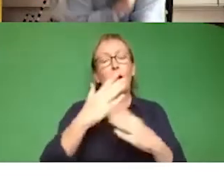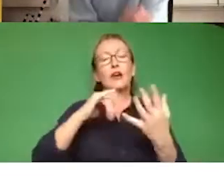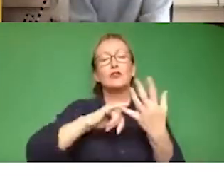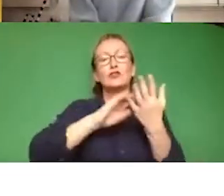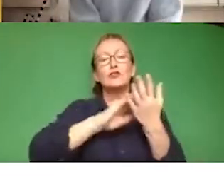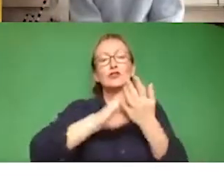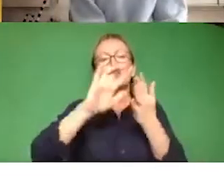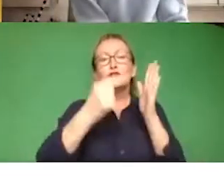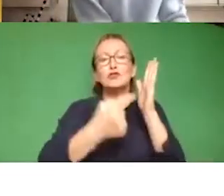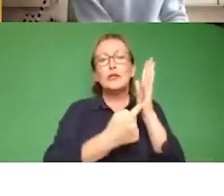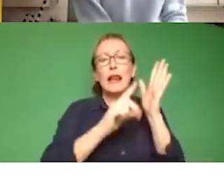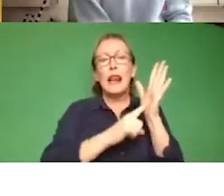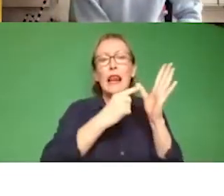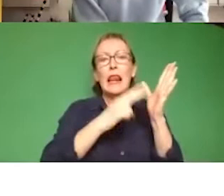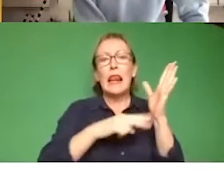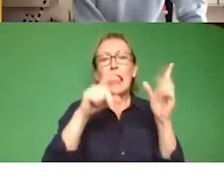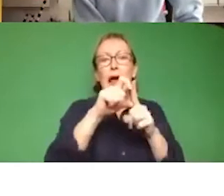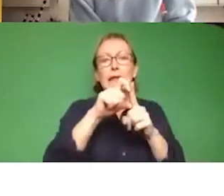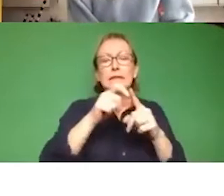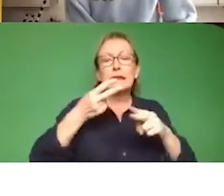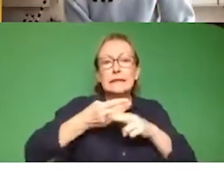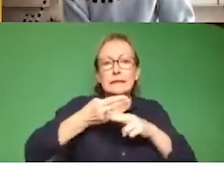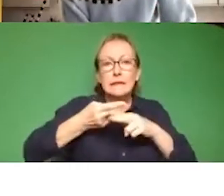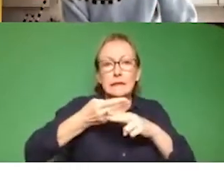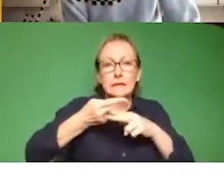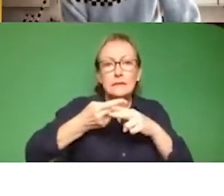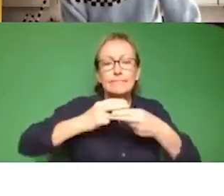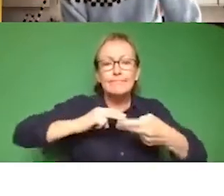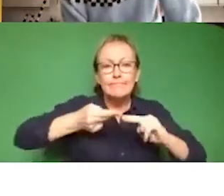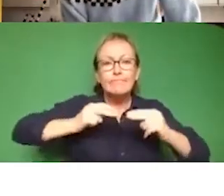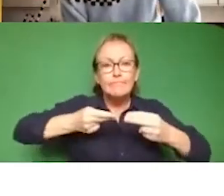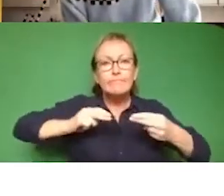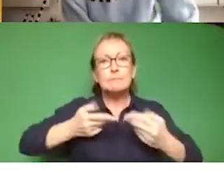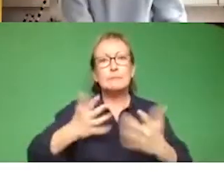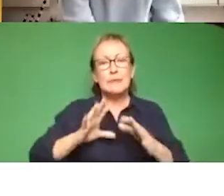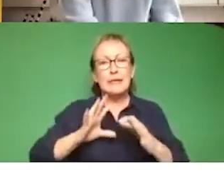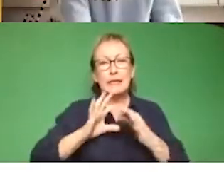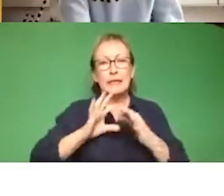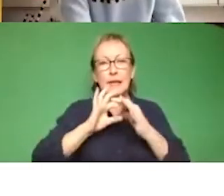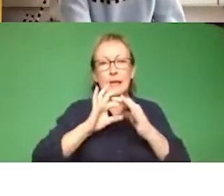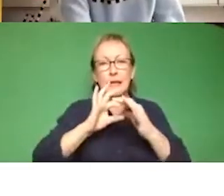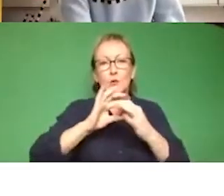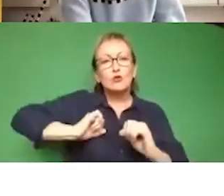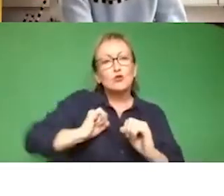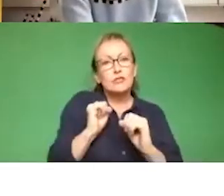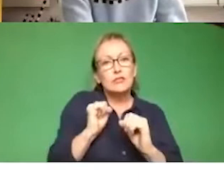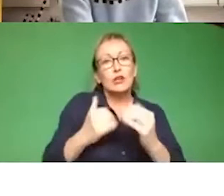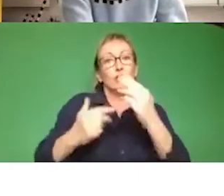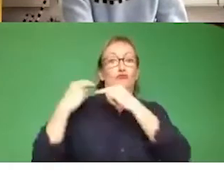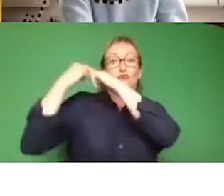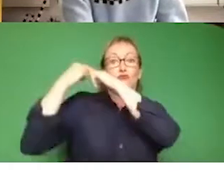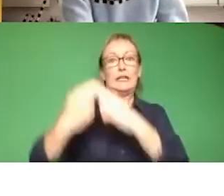but also manufacturing in Scottish, how you work quite closely with Scottish traditional textile